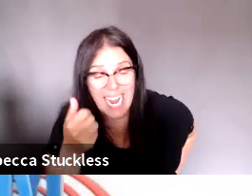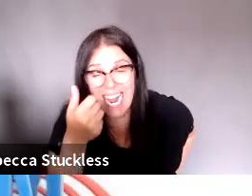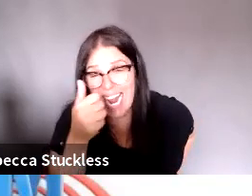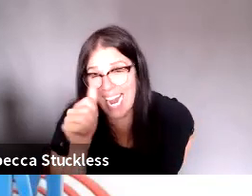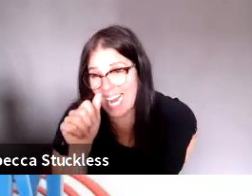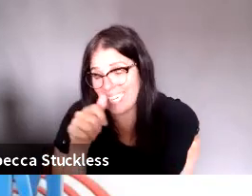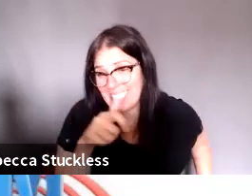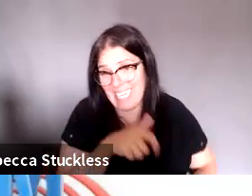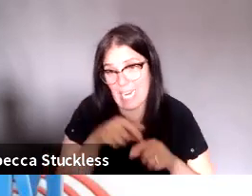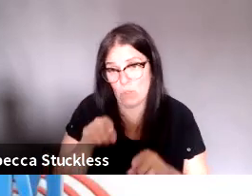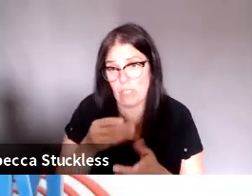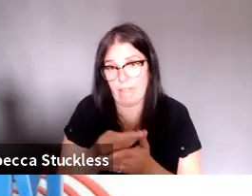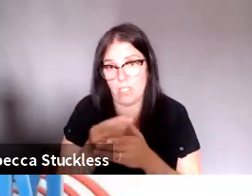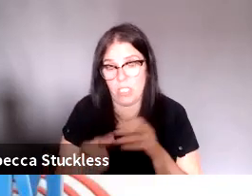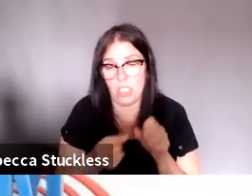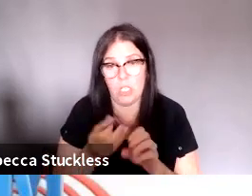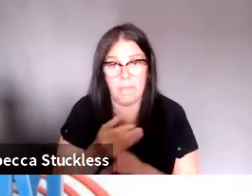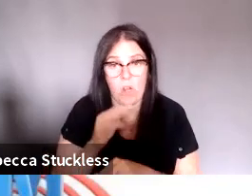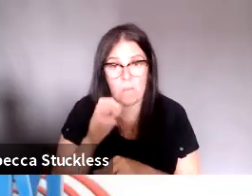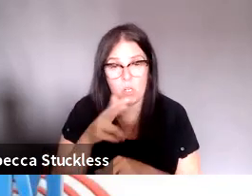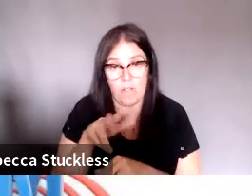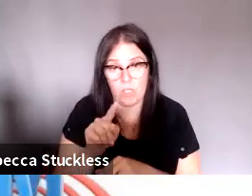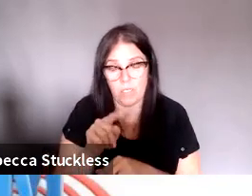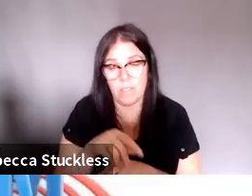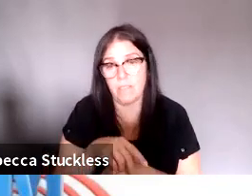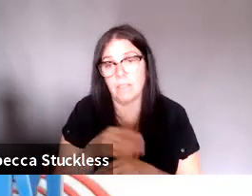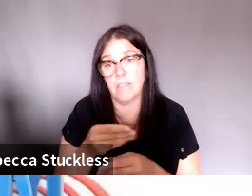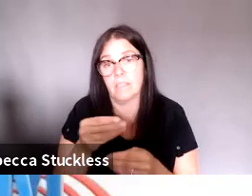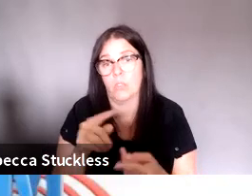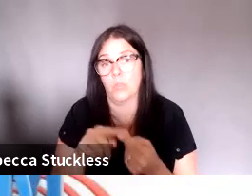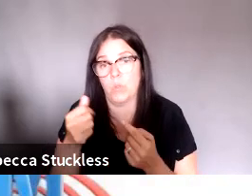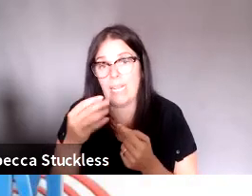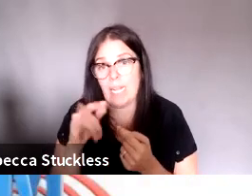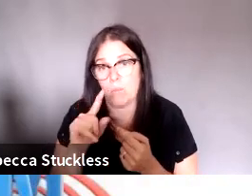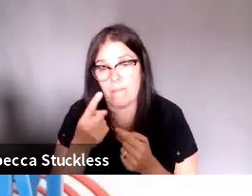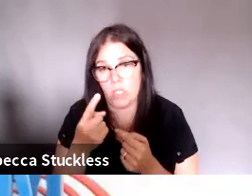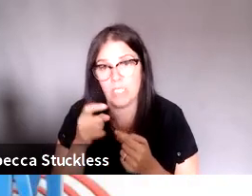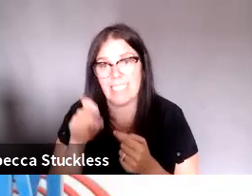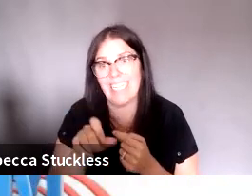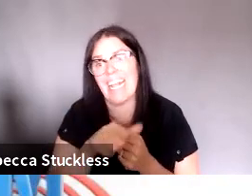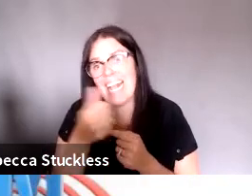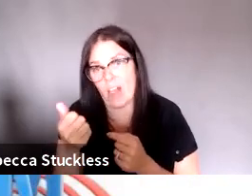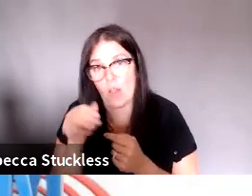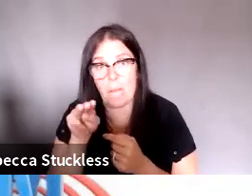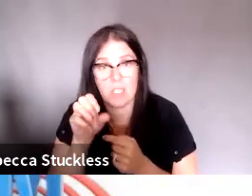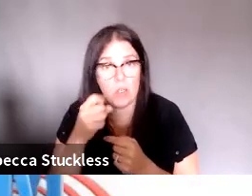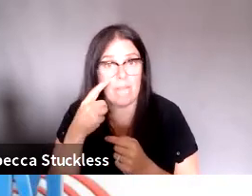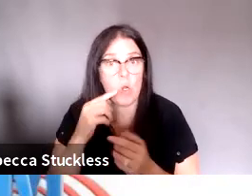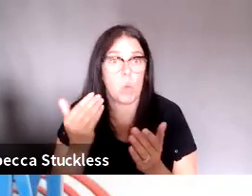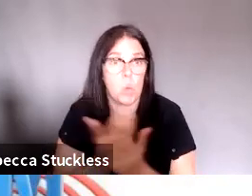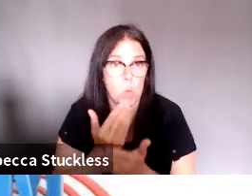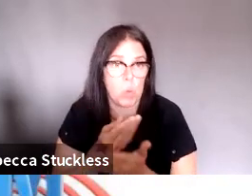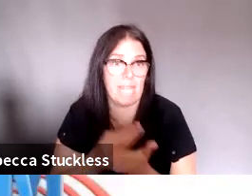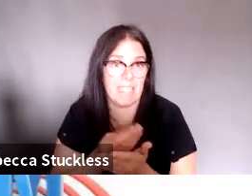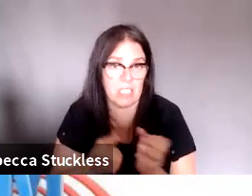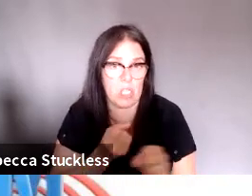March 31st, and they carry over to April 1st, they need another milestone in the new fiscal year before you